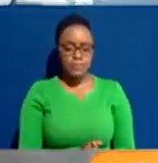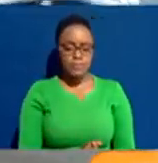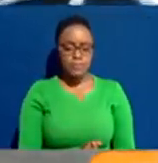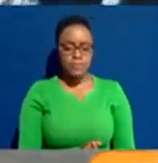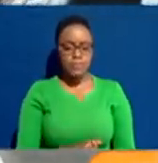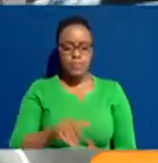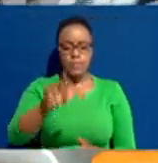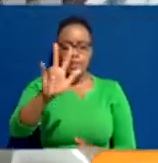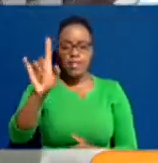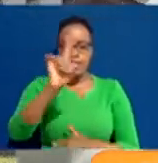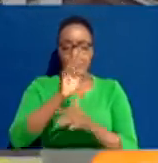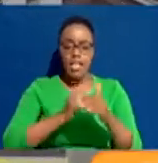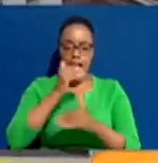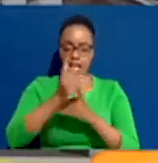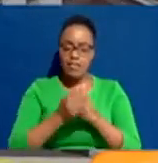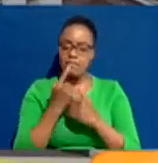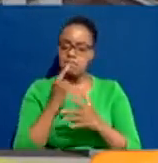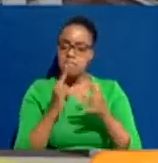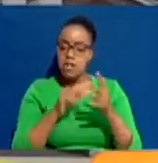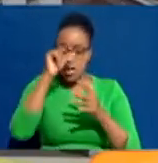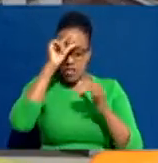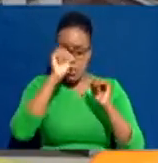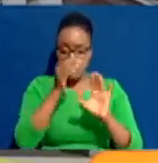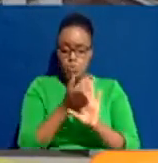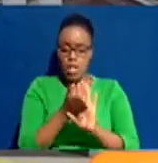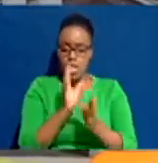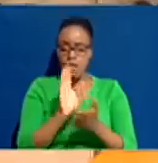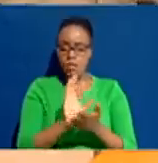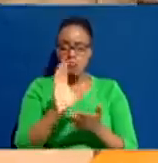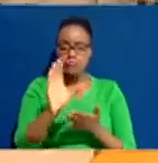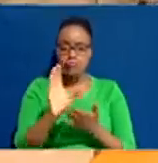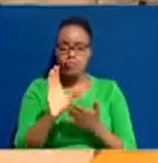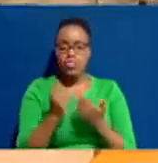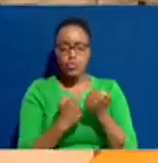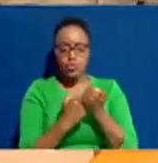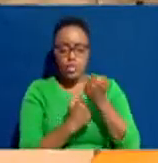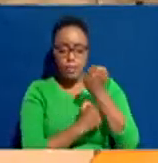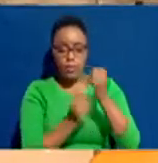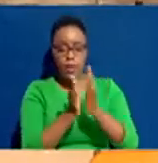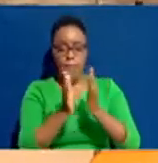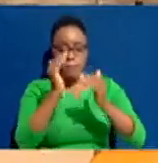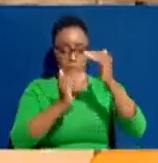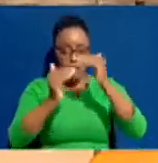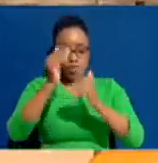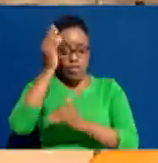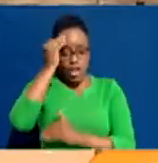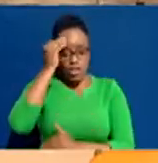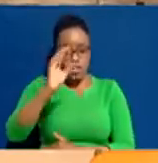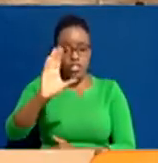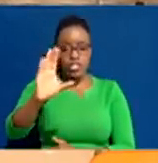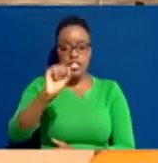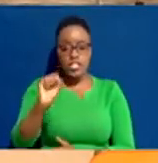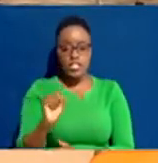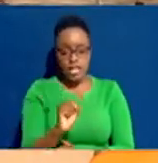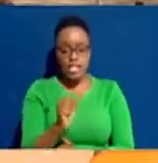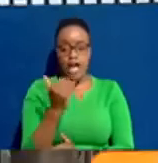Barely 3 days after hinting that the government could withdraw capitation from public universities, Education CS Ezekiel